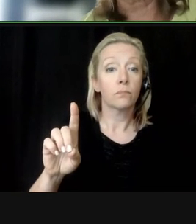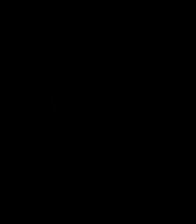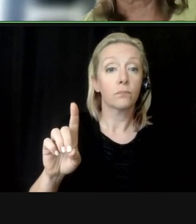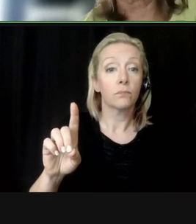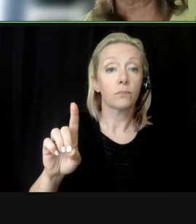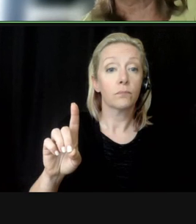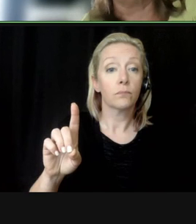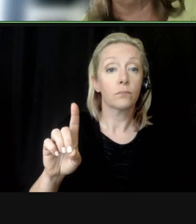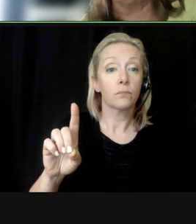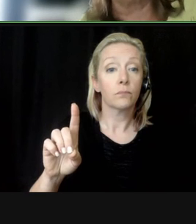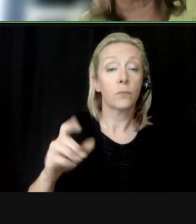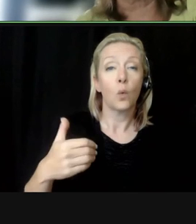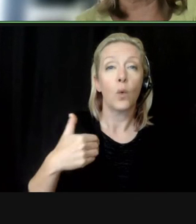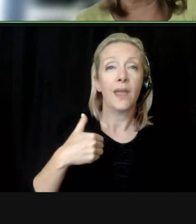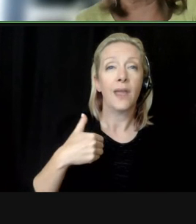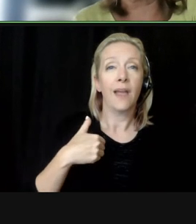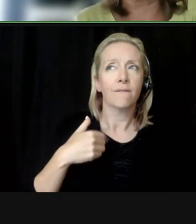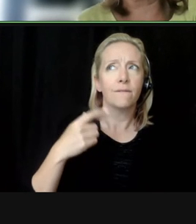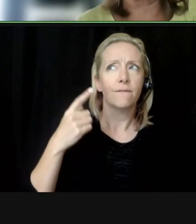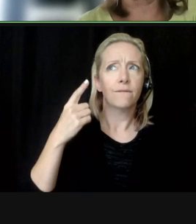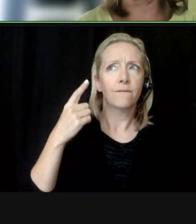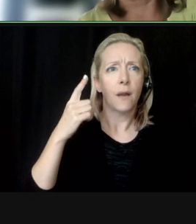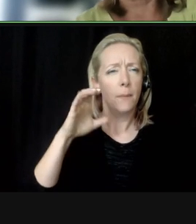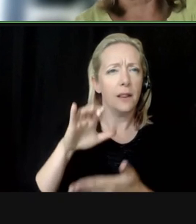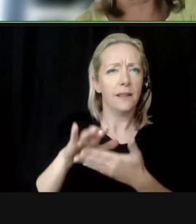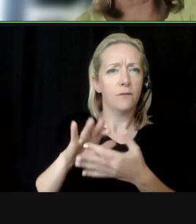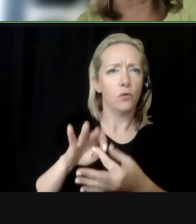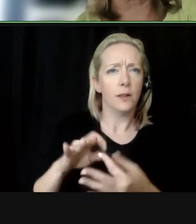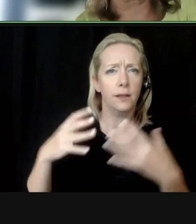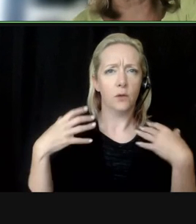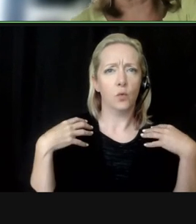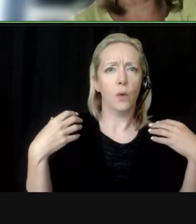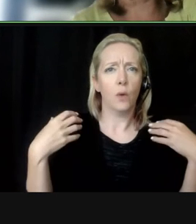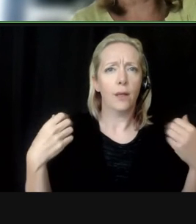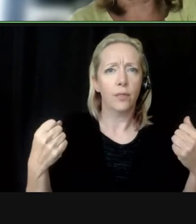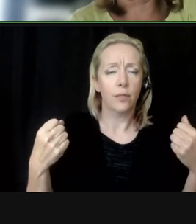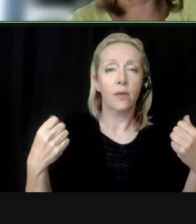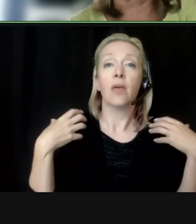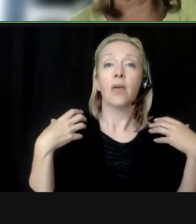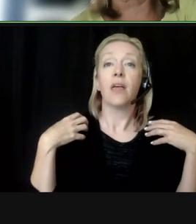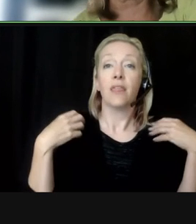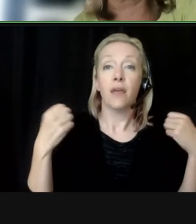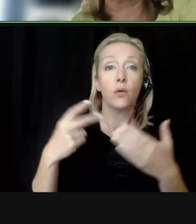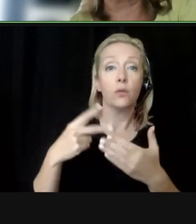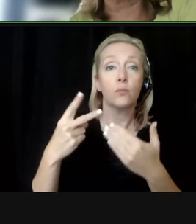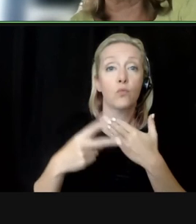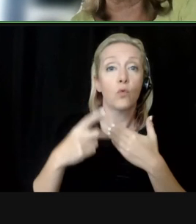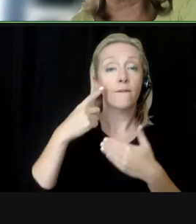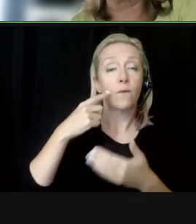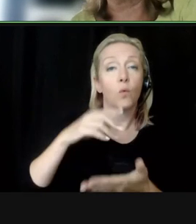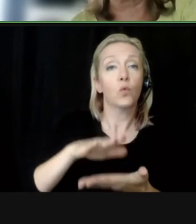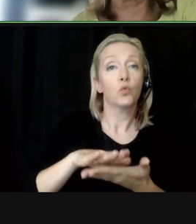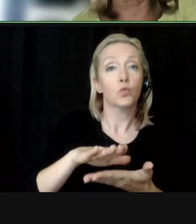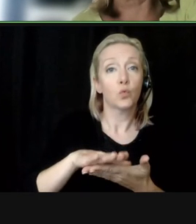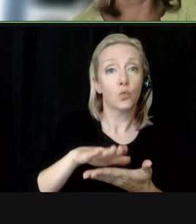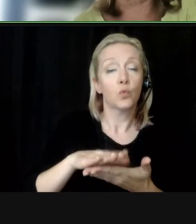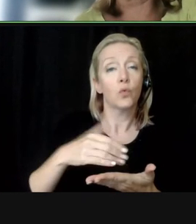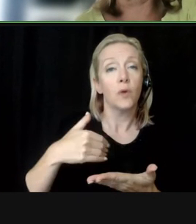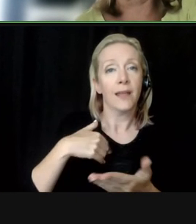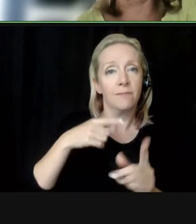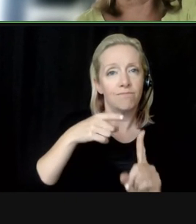human, it's for health, that the health program has been written. There have been chapters that have been